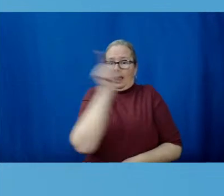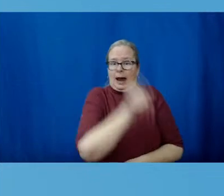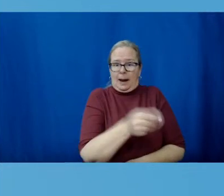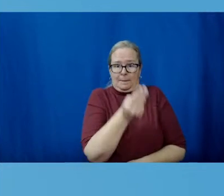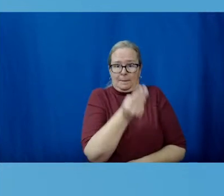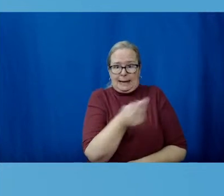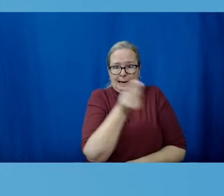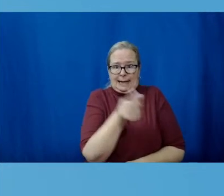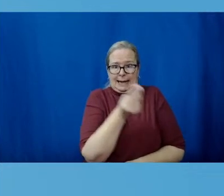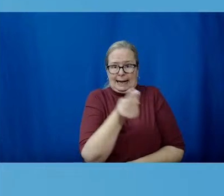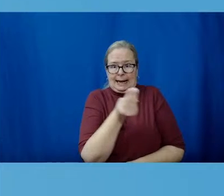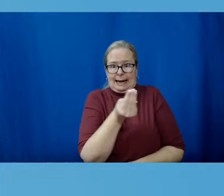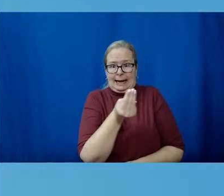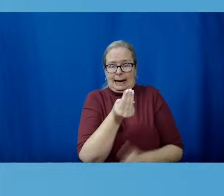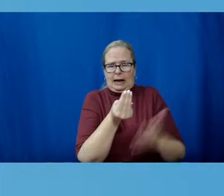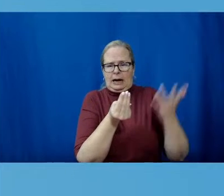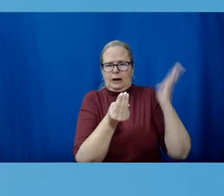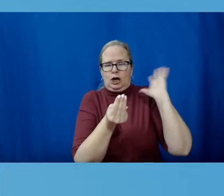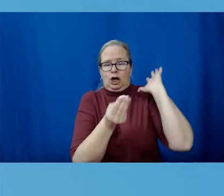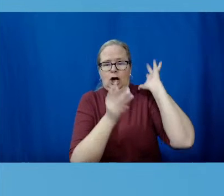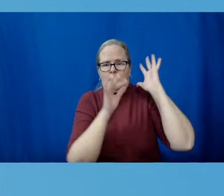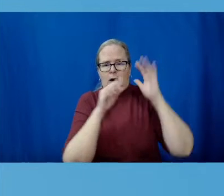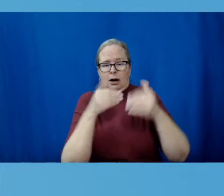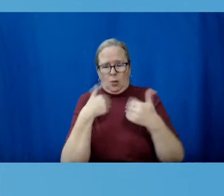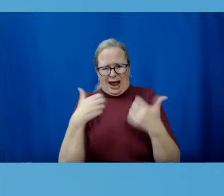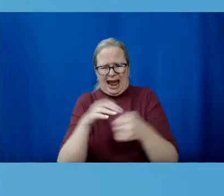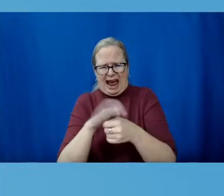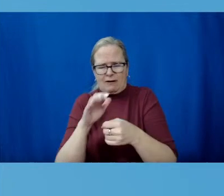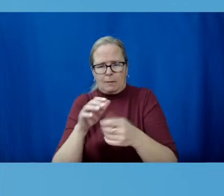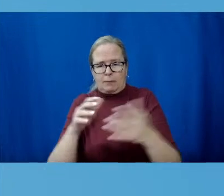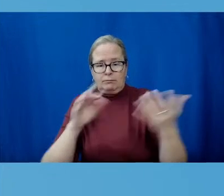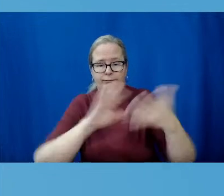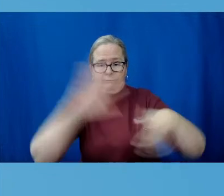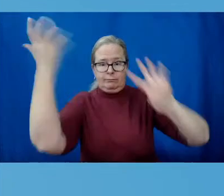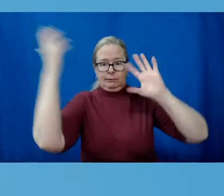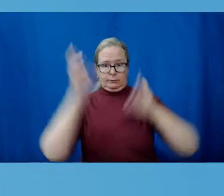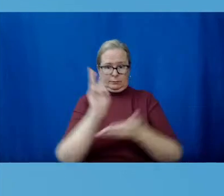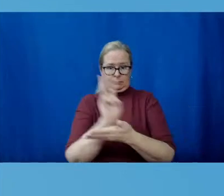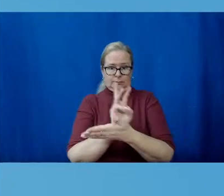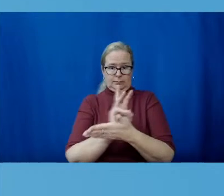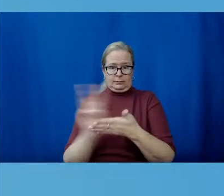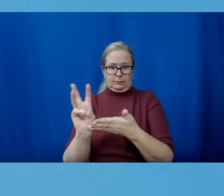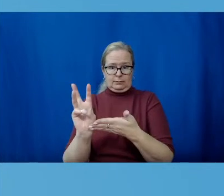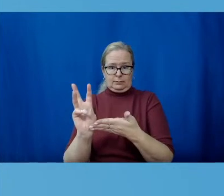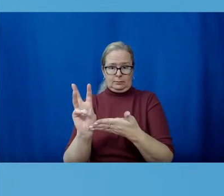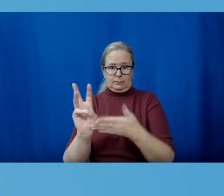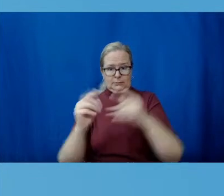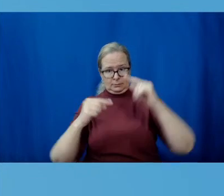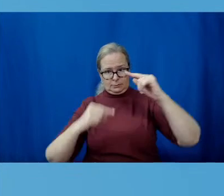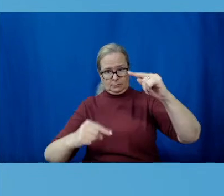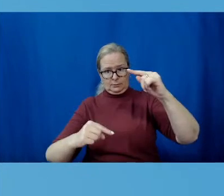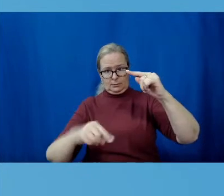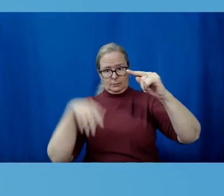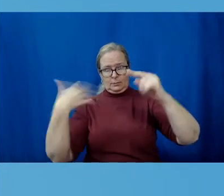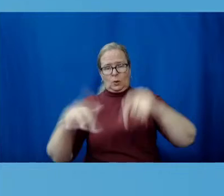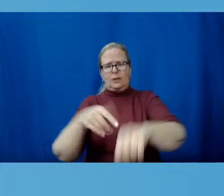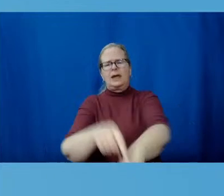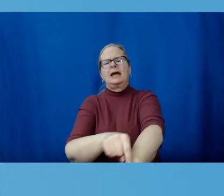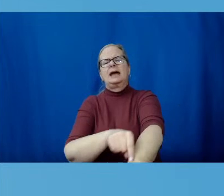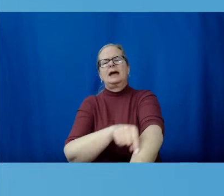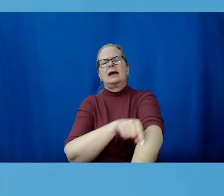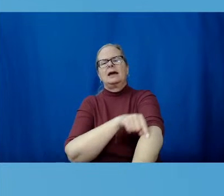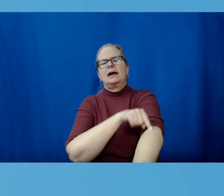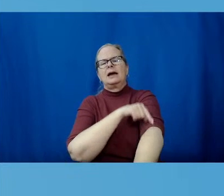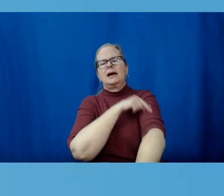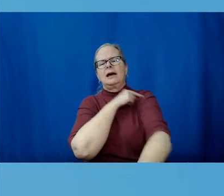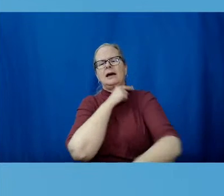is basically the length of the federal election. So you got the impression that what she was doing there was a favor to